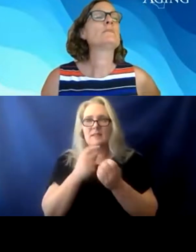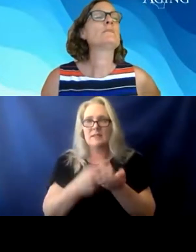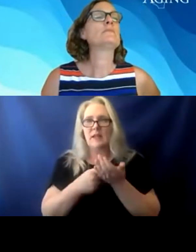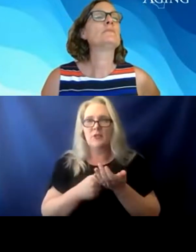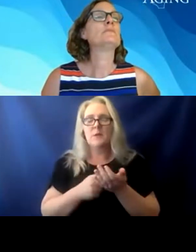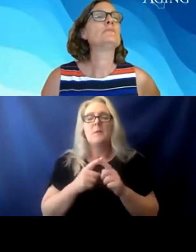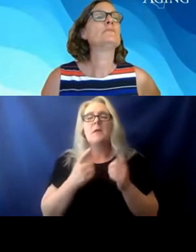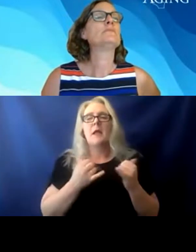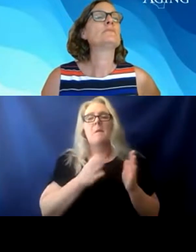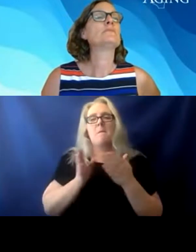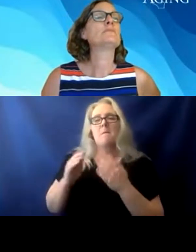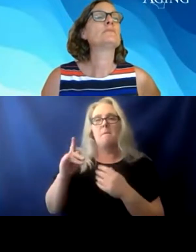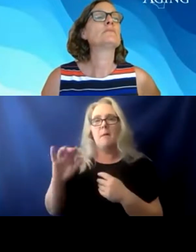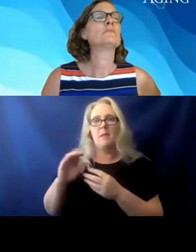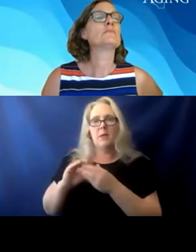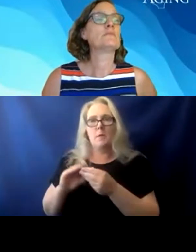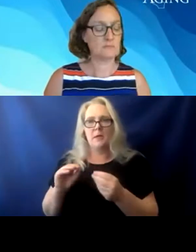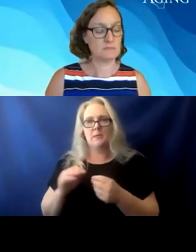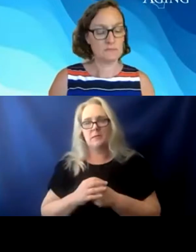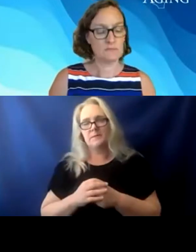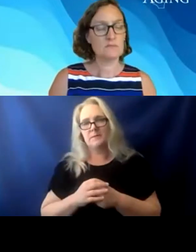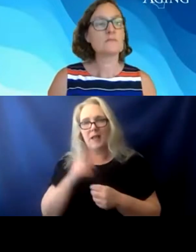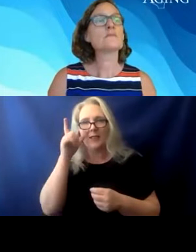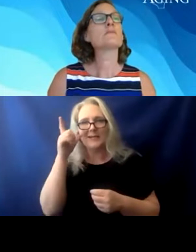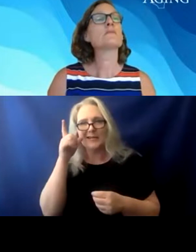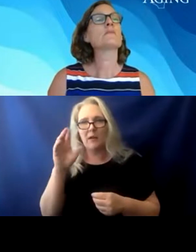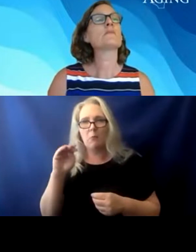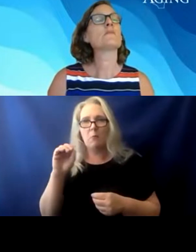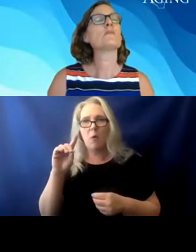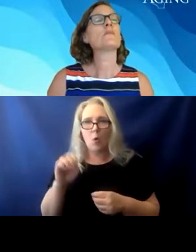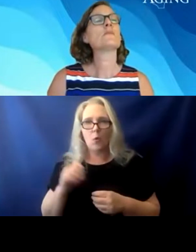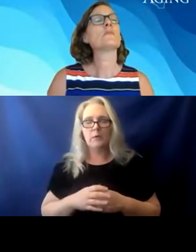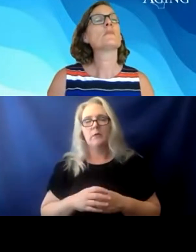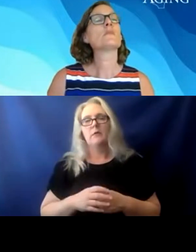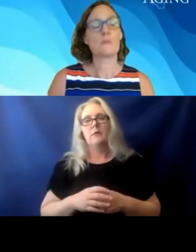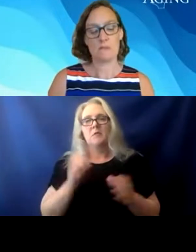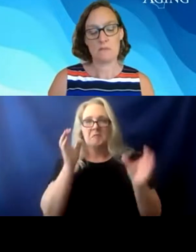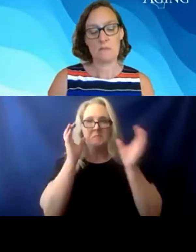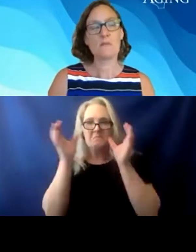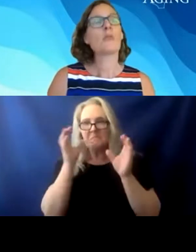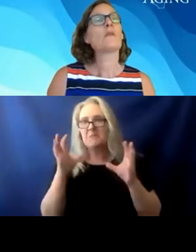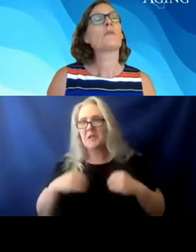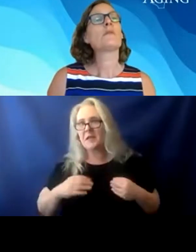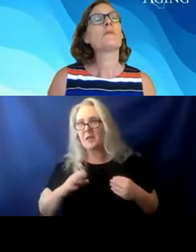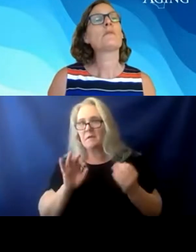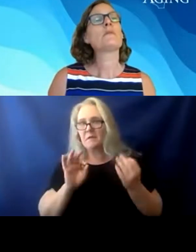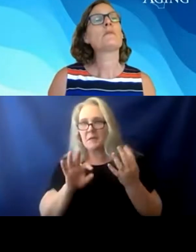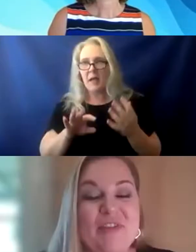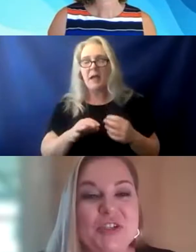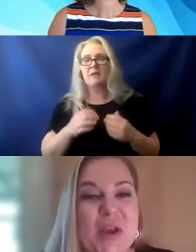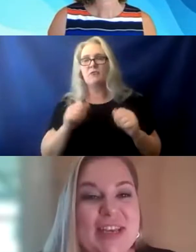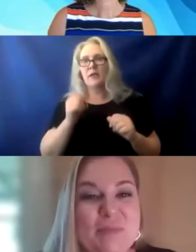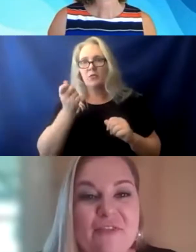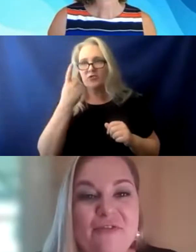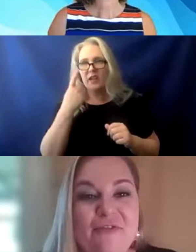reminder, again, just in listening mode, hearing from all of you, taking in your feedback, digesting it. If